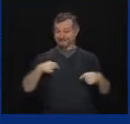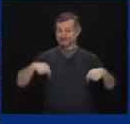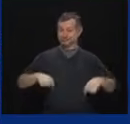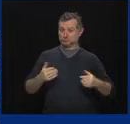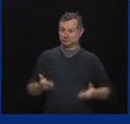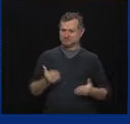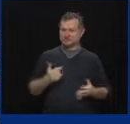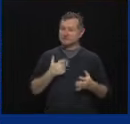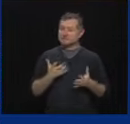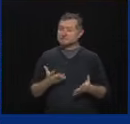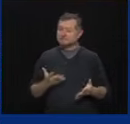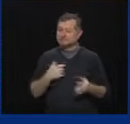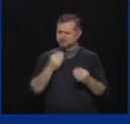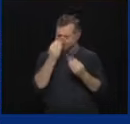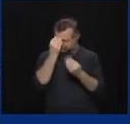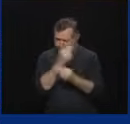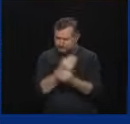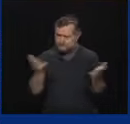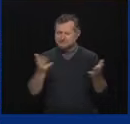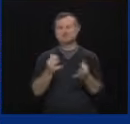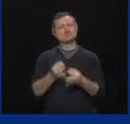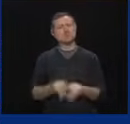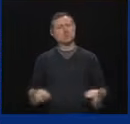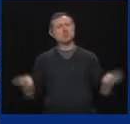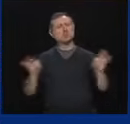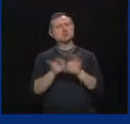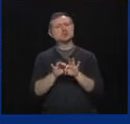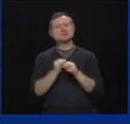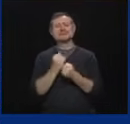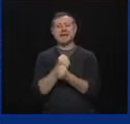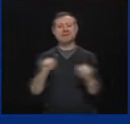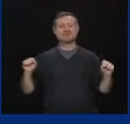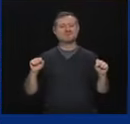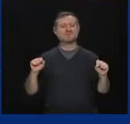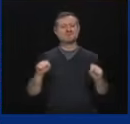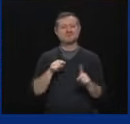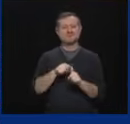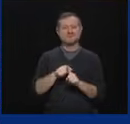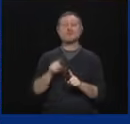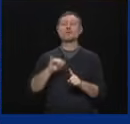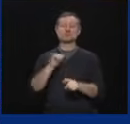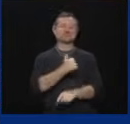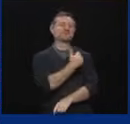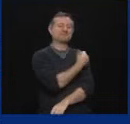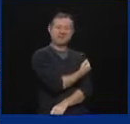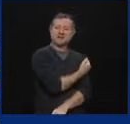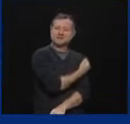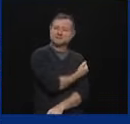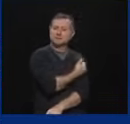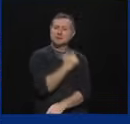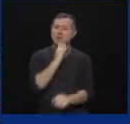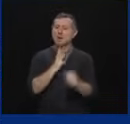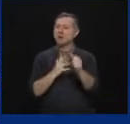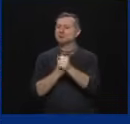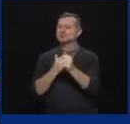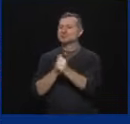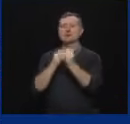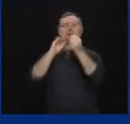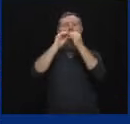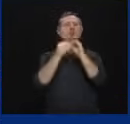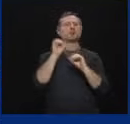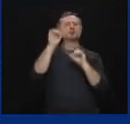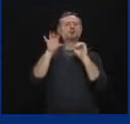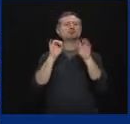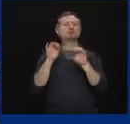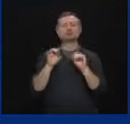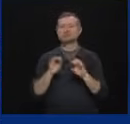safe as they can be. We are continuing to push vaccinations, and I'll give you some statistics on how we're doing on those numbers as well. So school season's